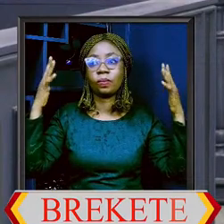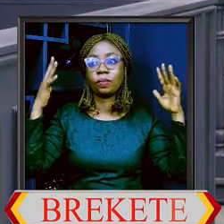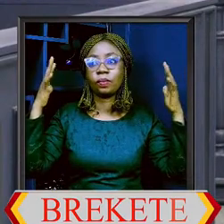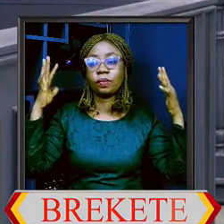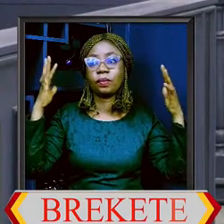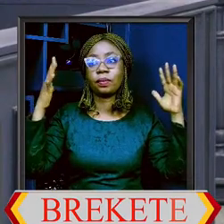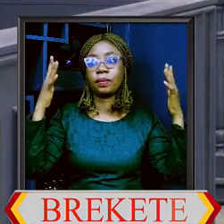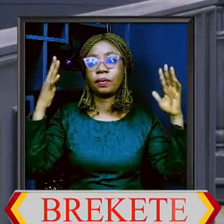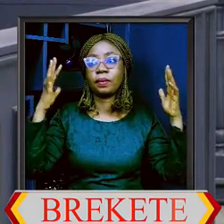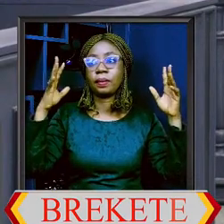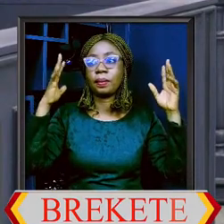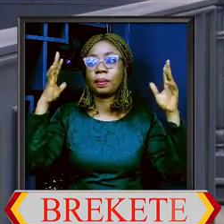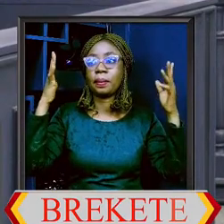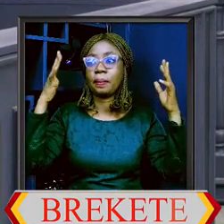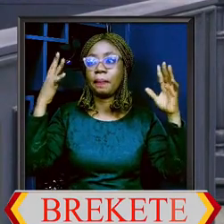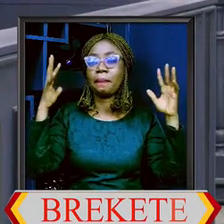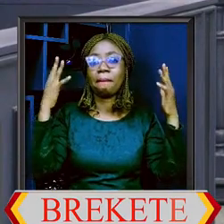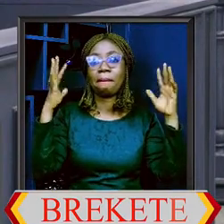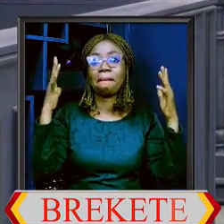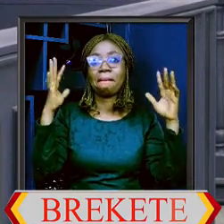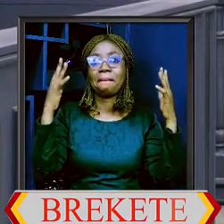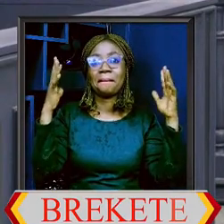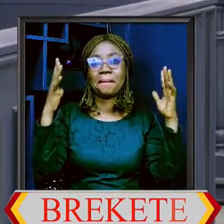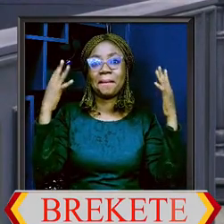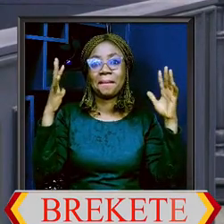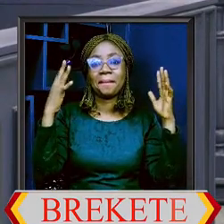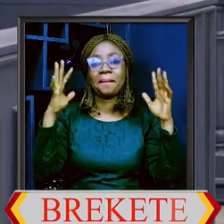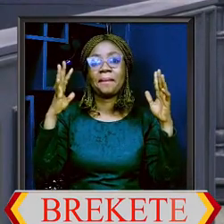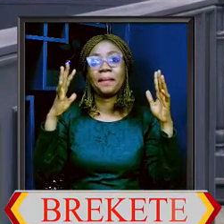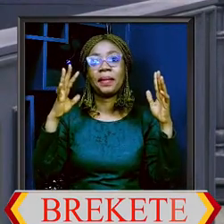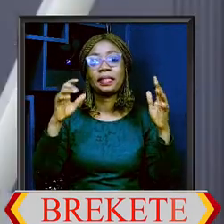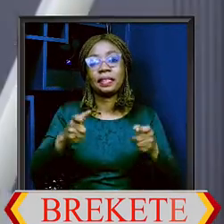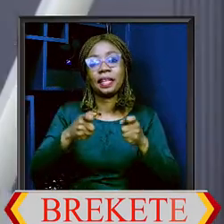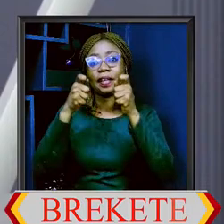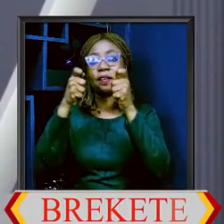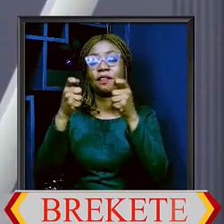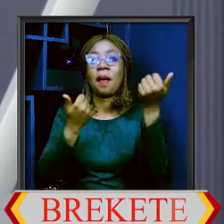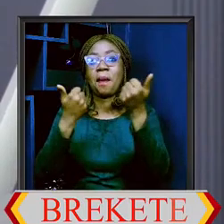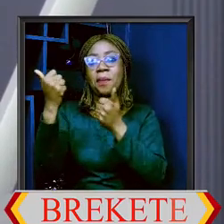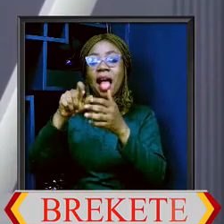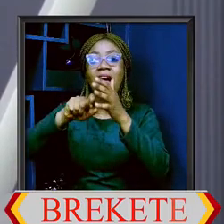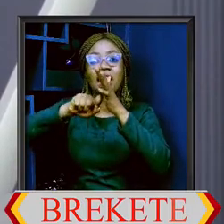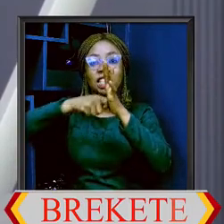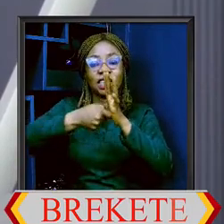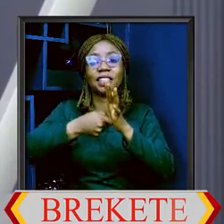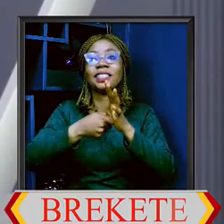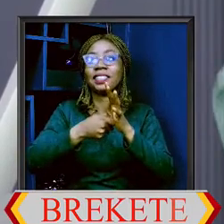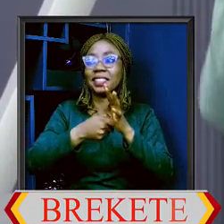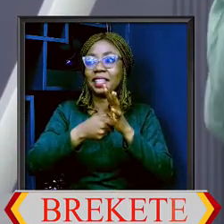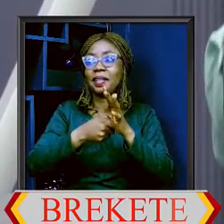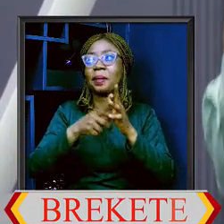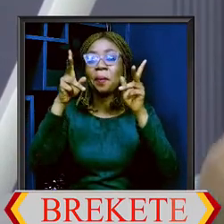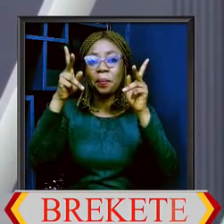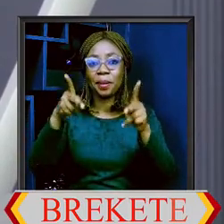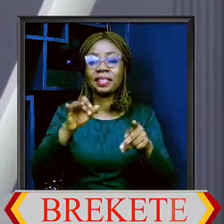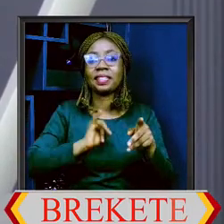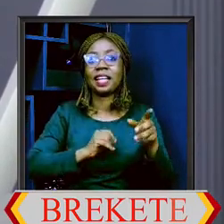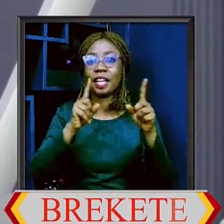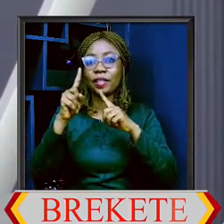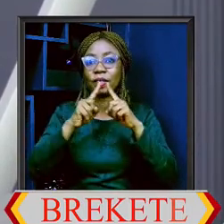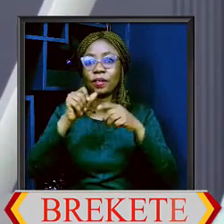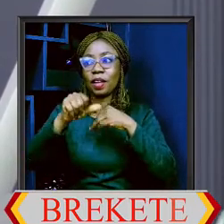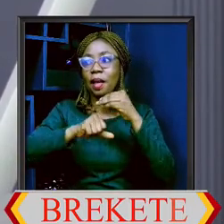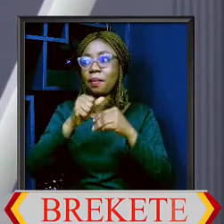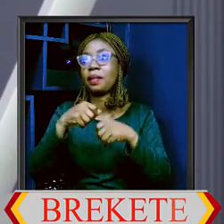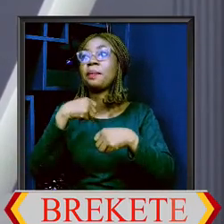you give key to again L key now the person where I talk about